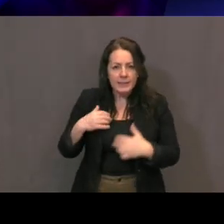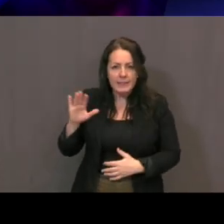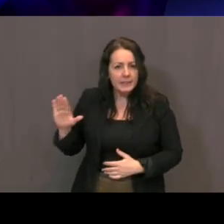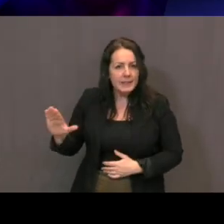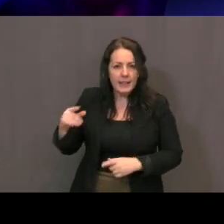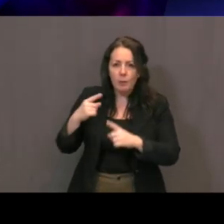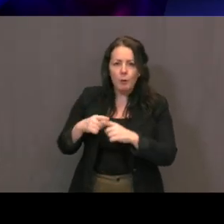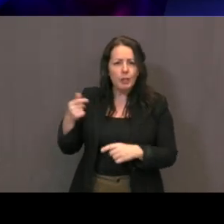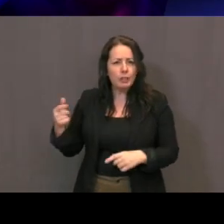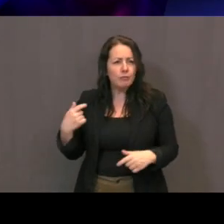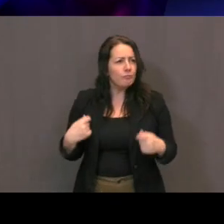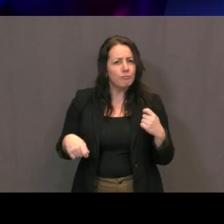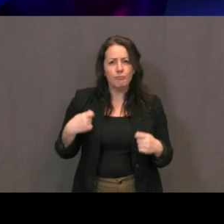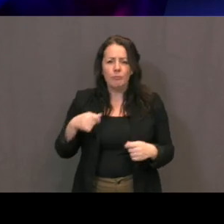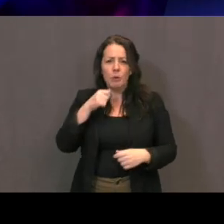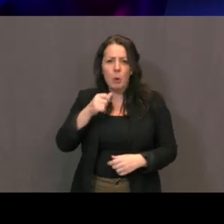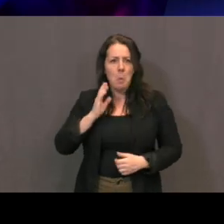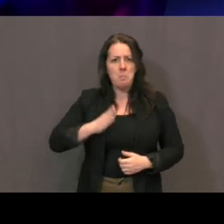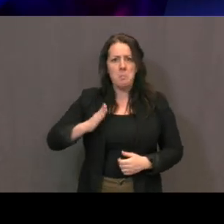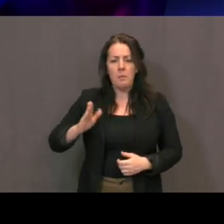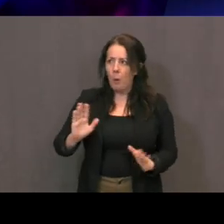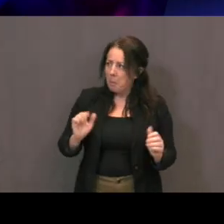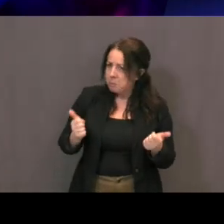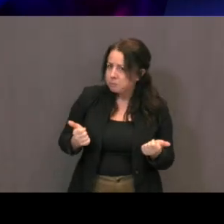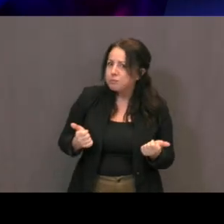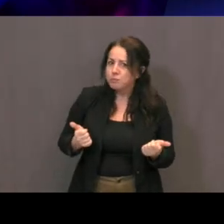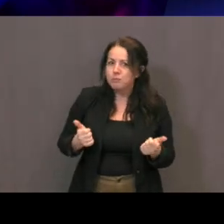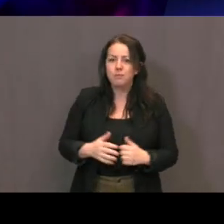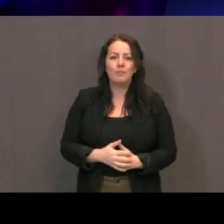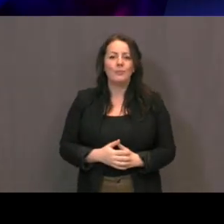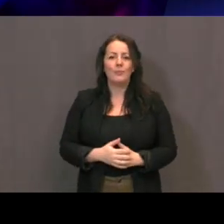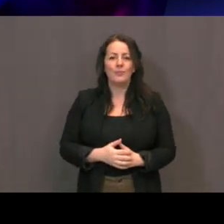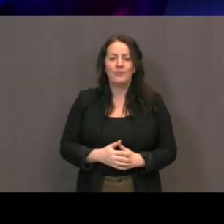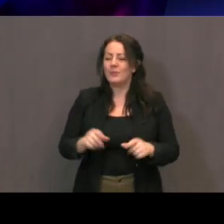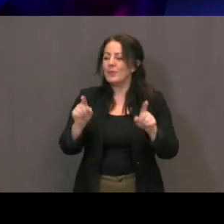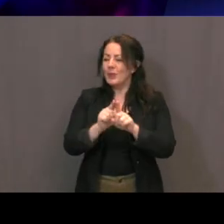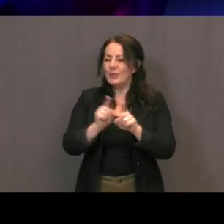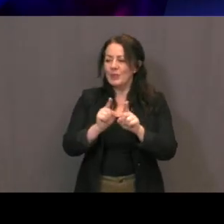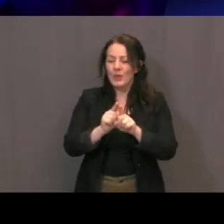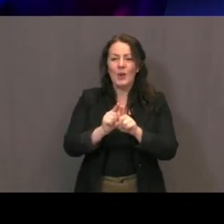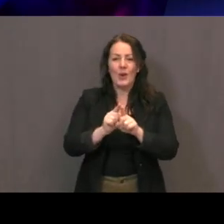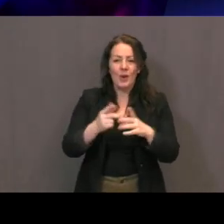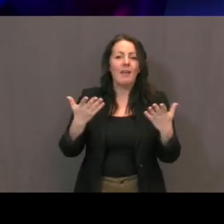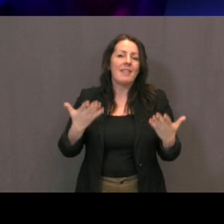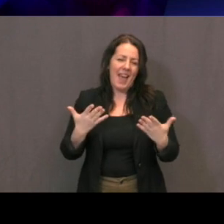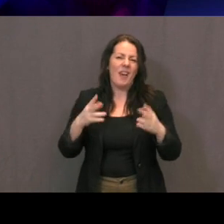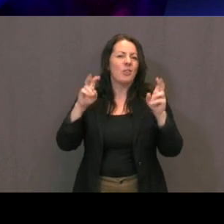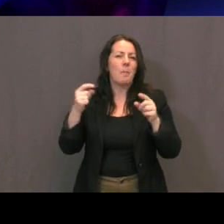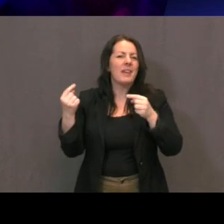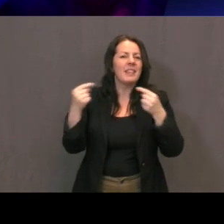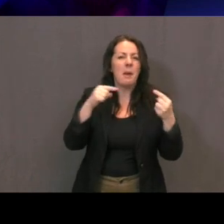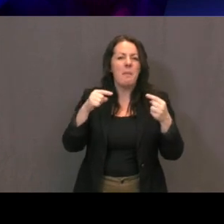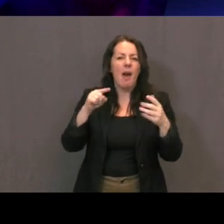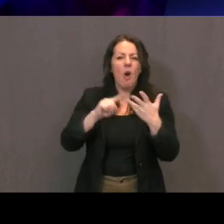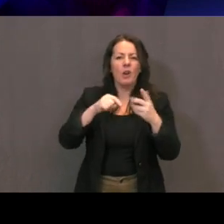about this session, I find personally, is that it's called an Oxford-style debate, and maybe not all of you are familiar with this format. The